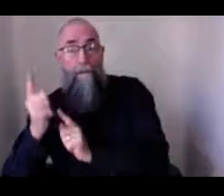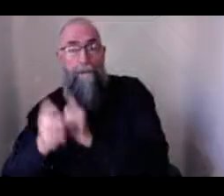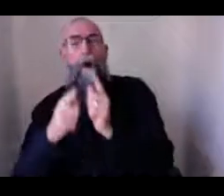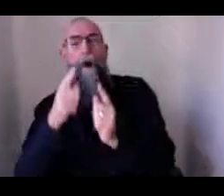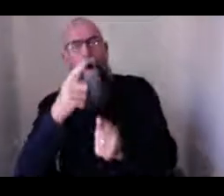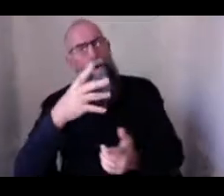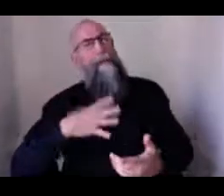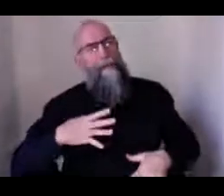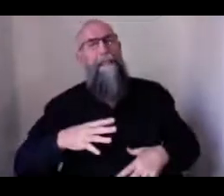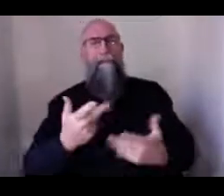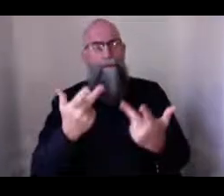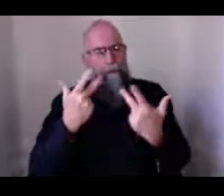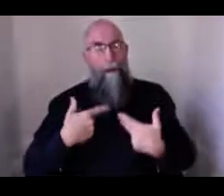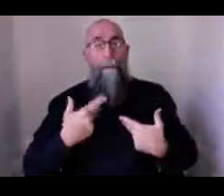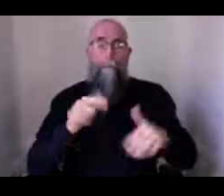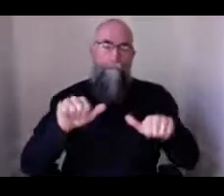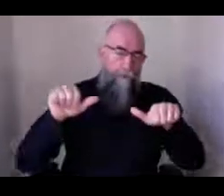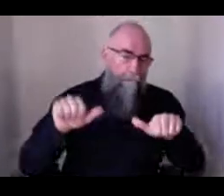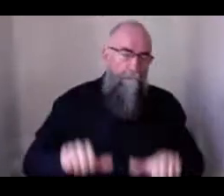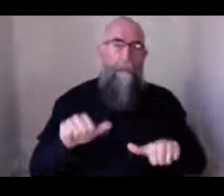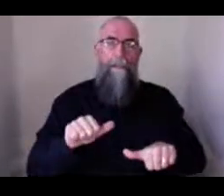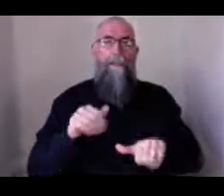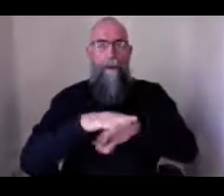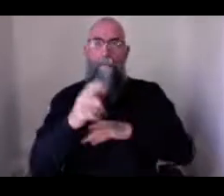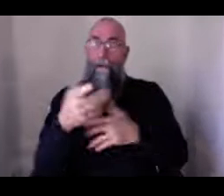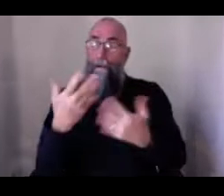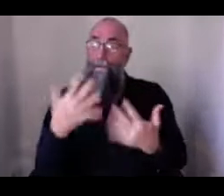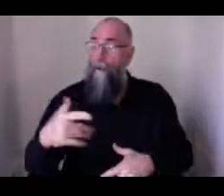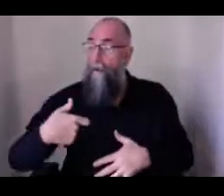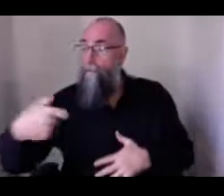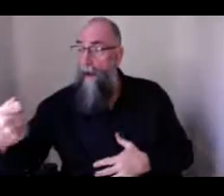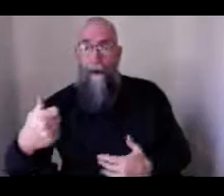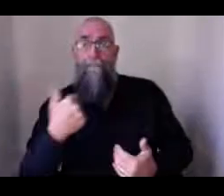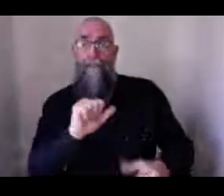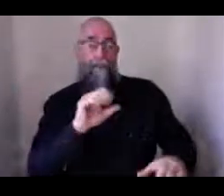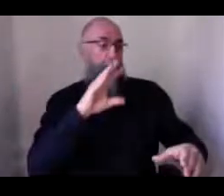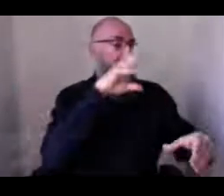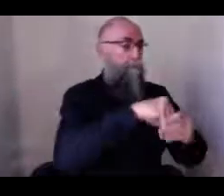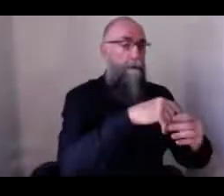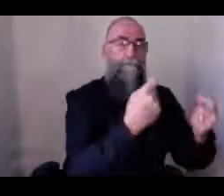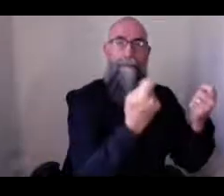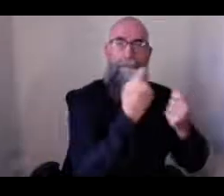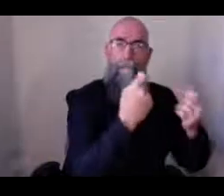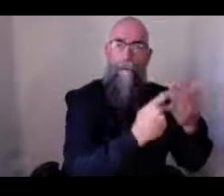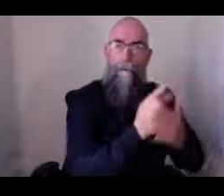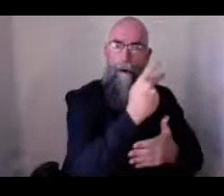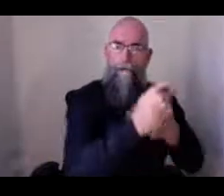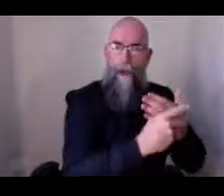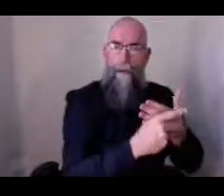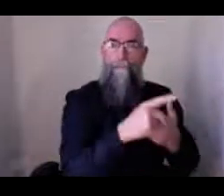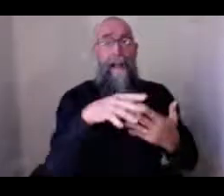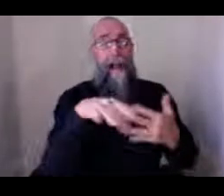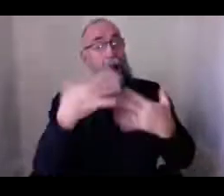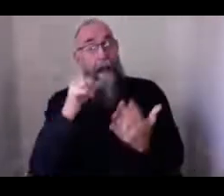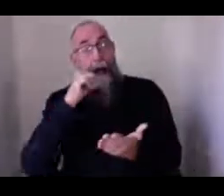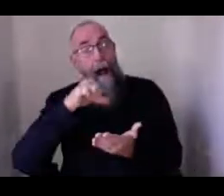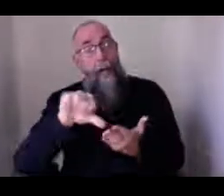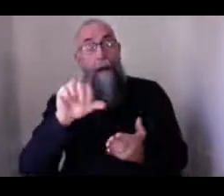confirmation of that invitation or that programming. So any letters from supporters and